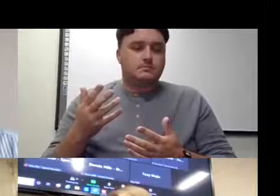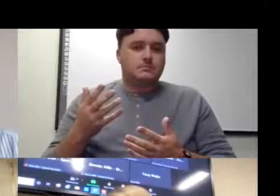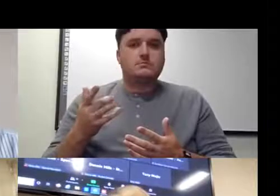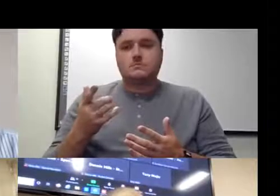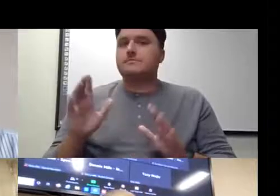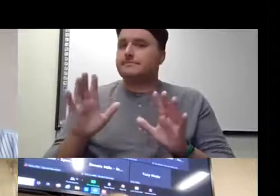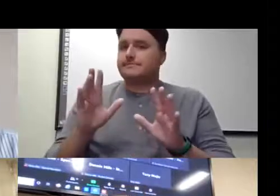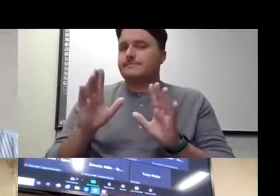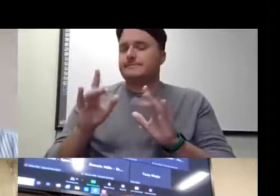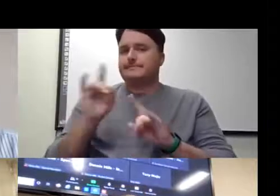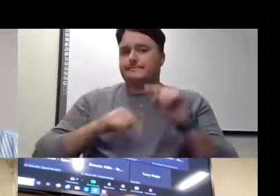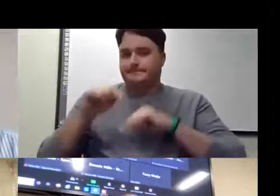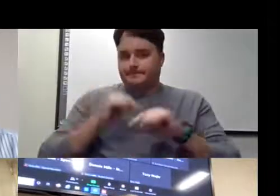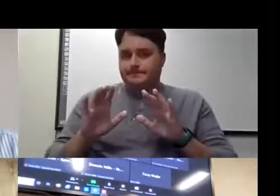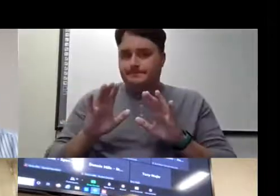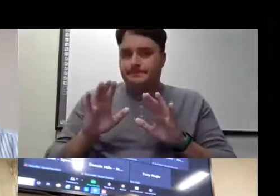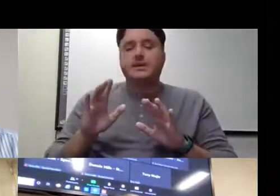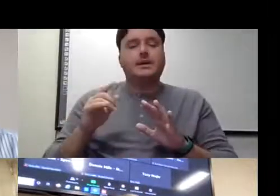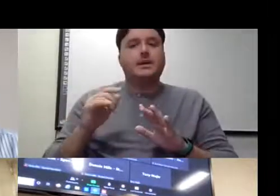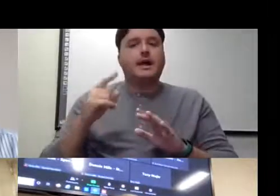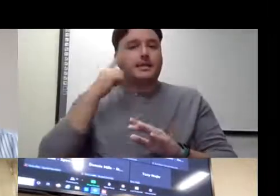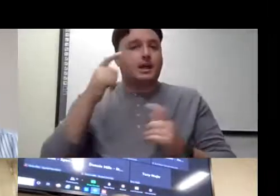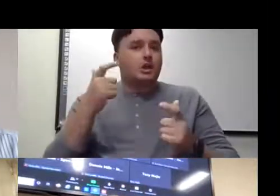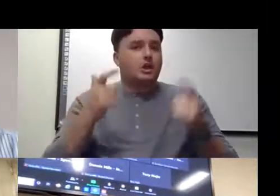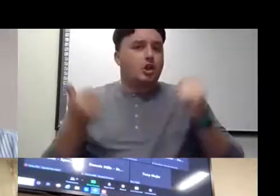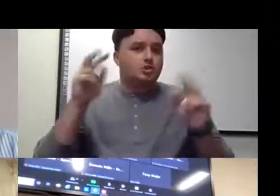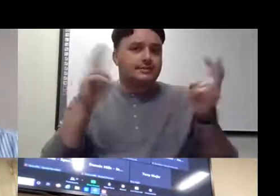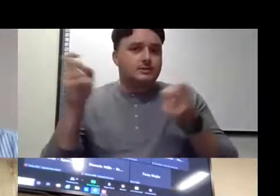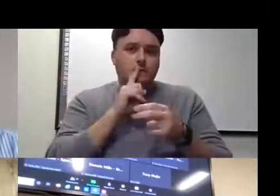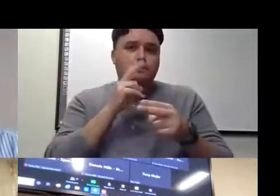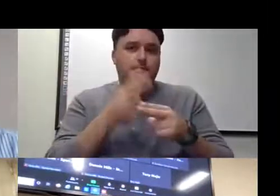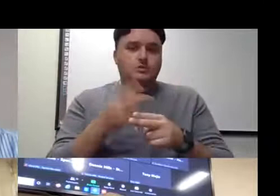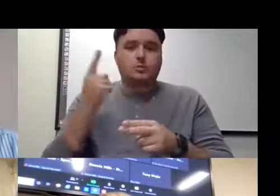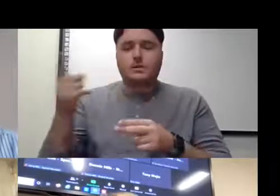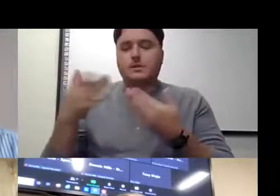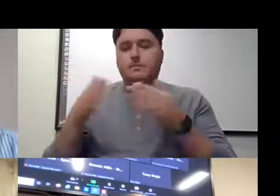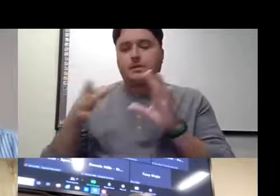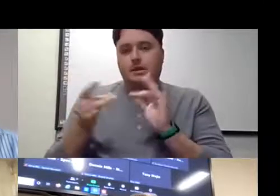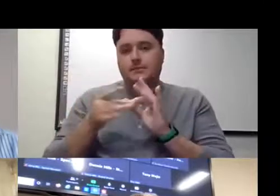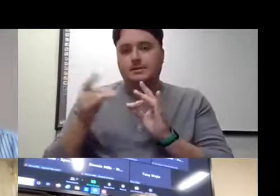let me take a step back. I think like a larger issue that was mentioned in one of the public comments is that